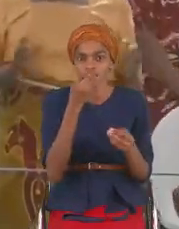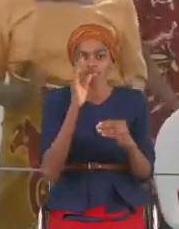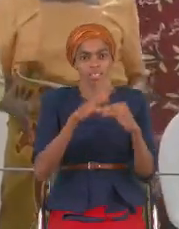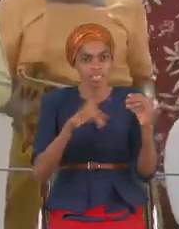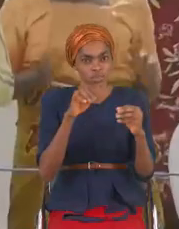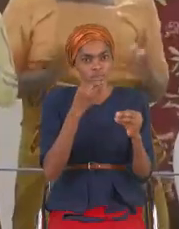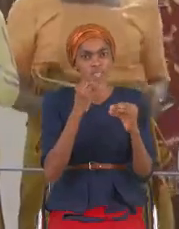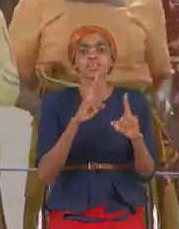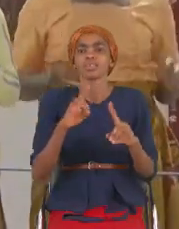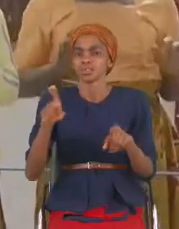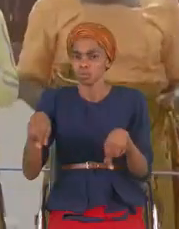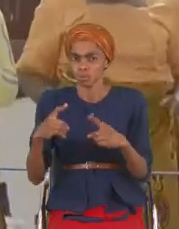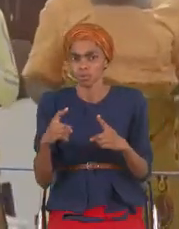go